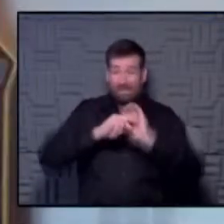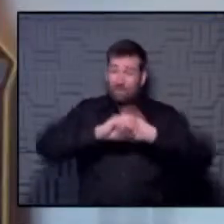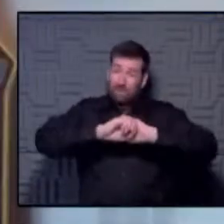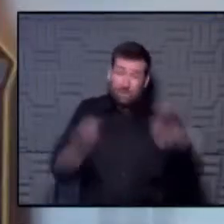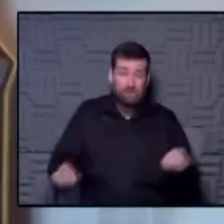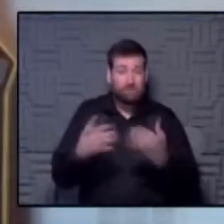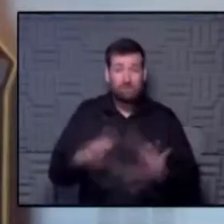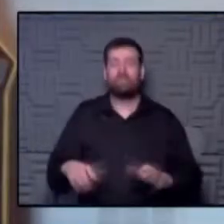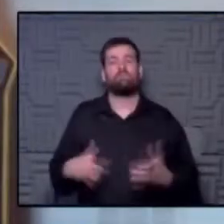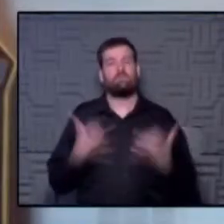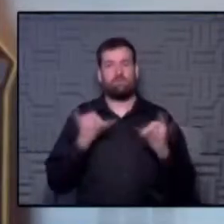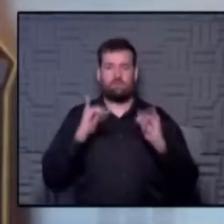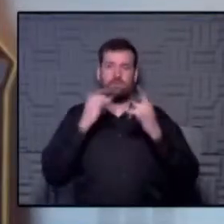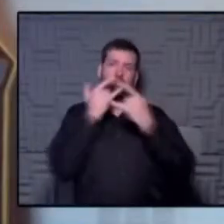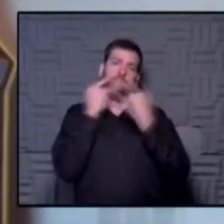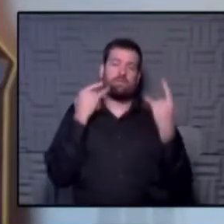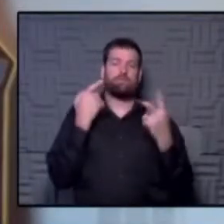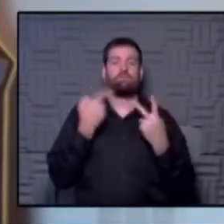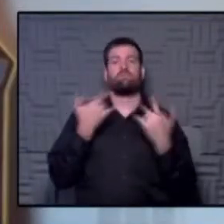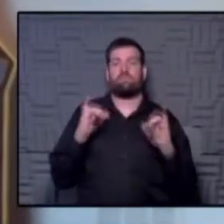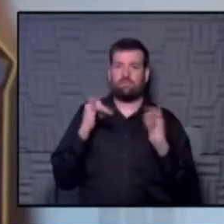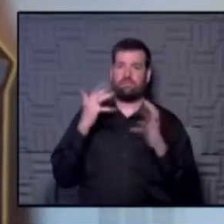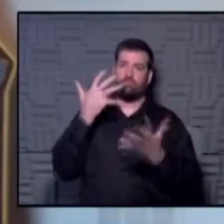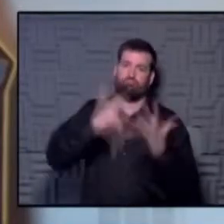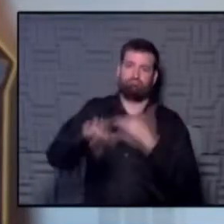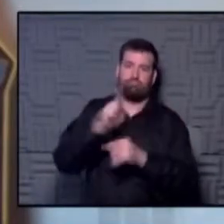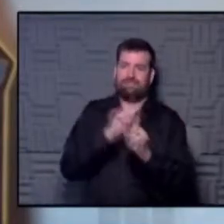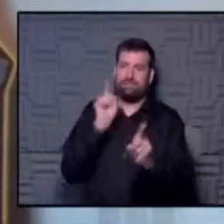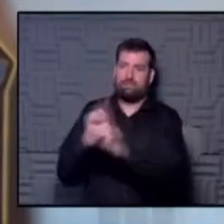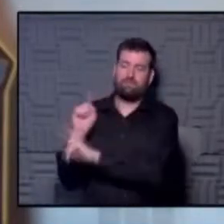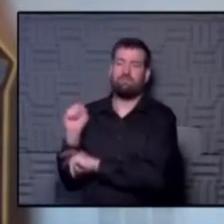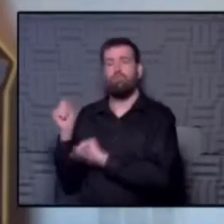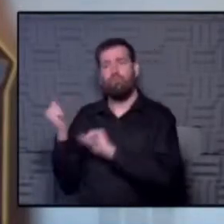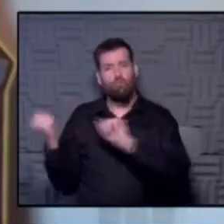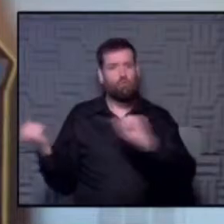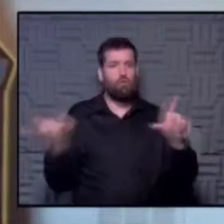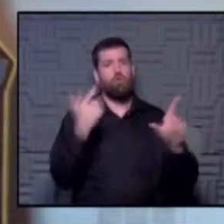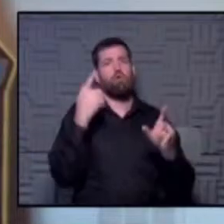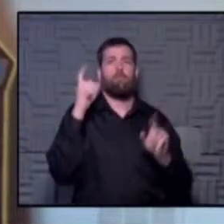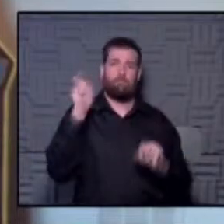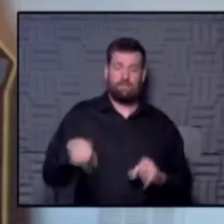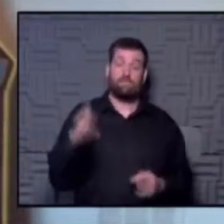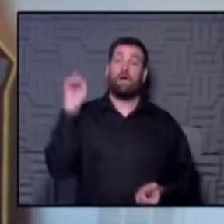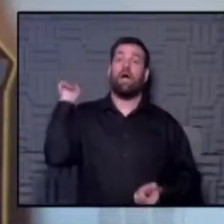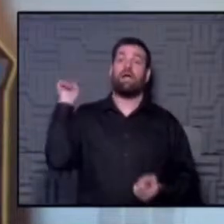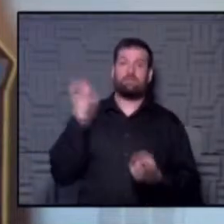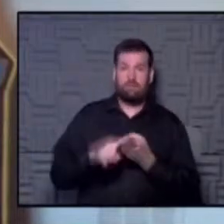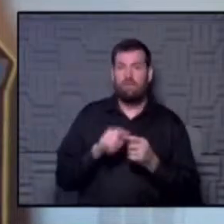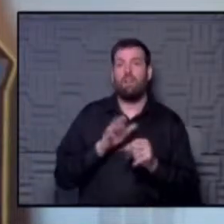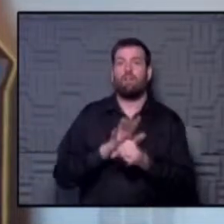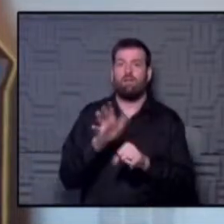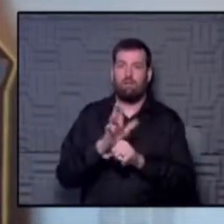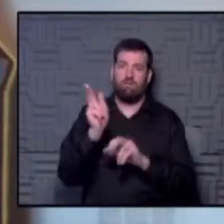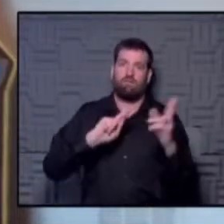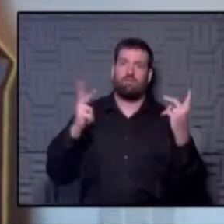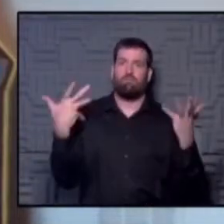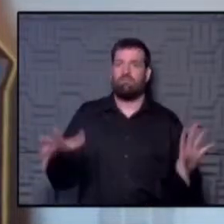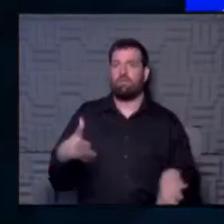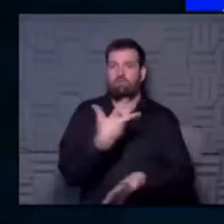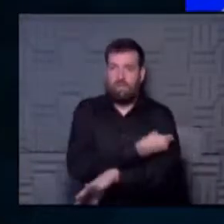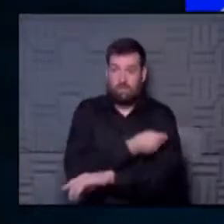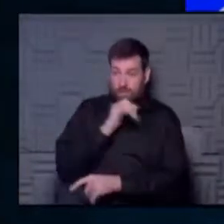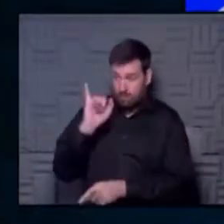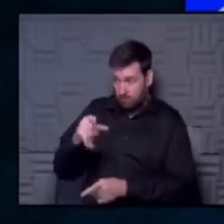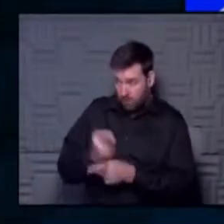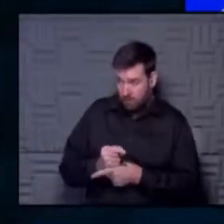have to wear a mask and still have to socially distance. And we all have to do that until enough people have been vaccinated. I mean, is that correct?